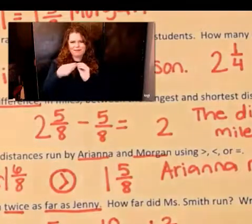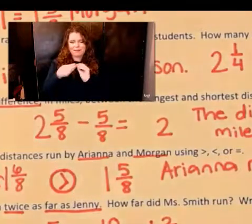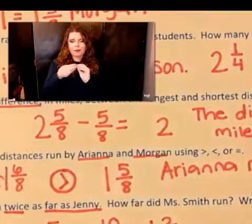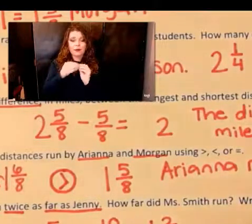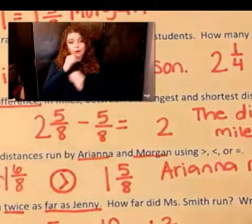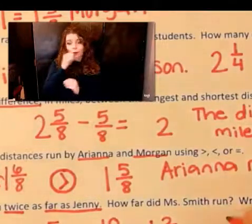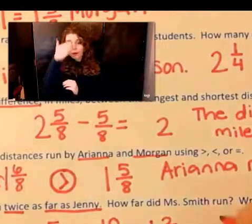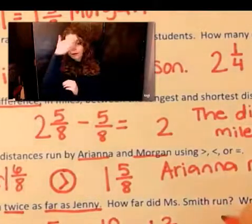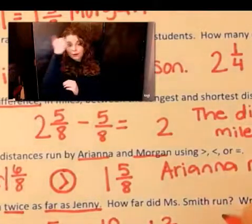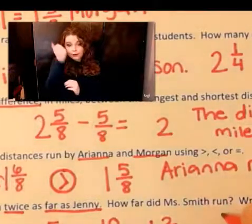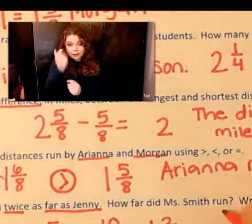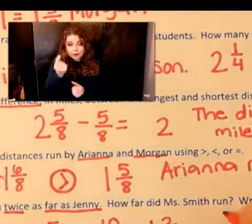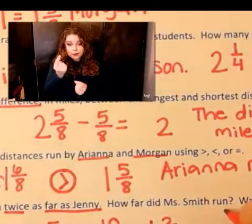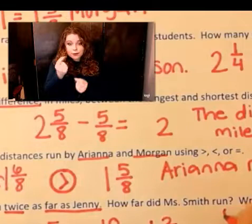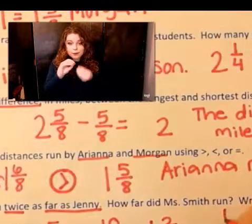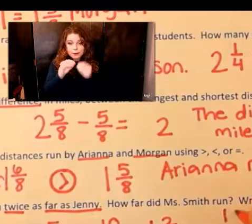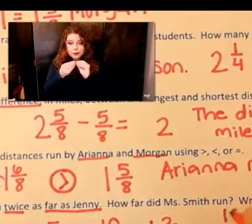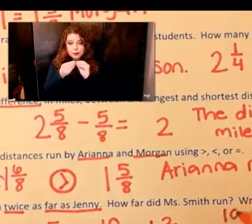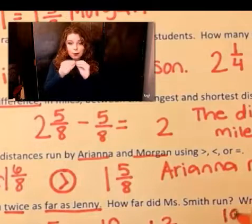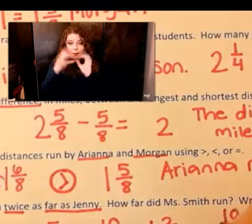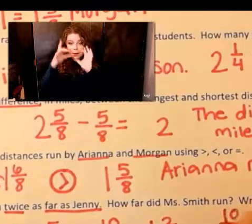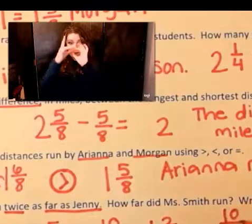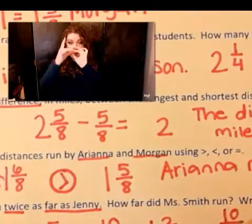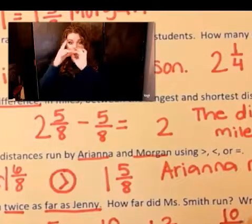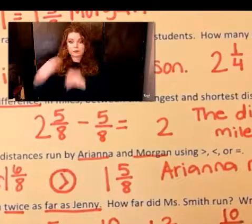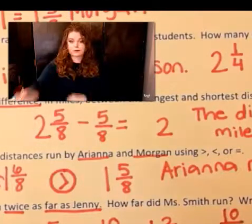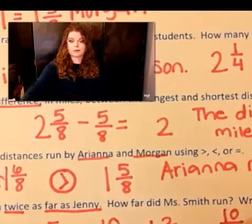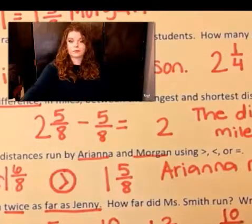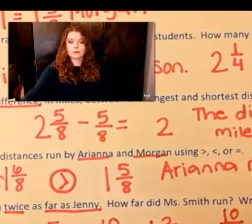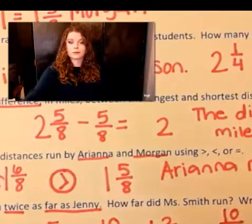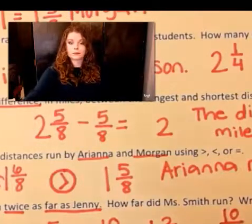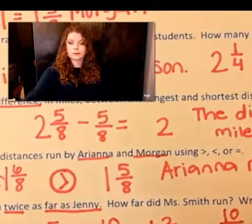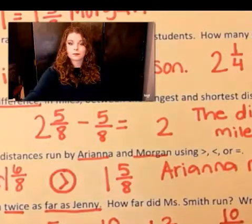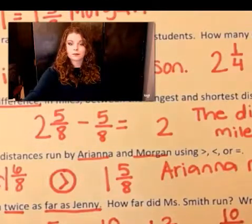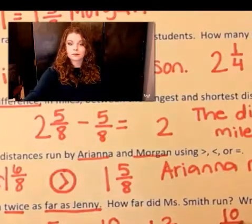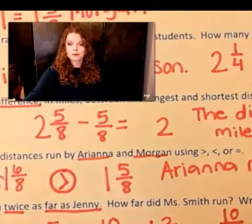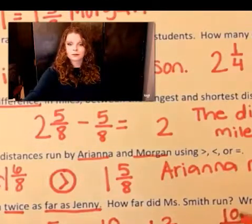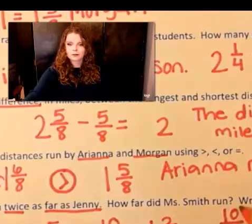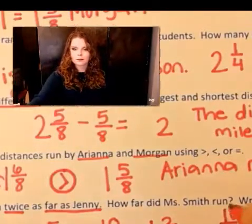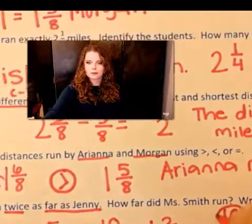Don't forget what we've been doing with our number bonds. If you have 10/8